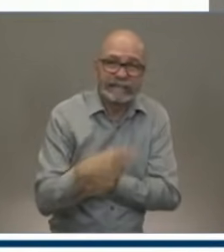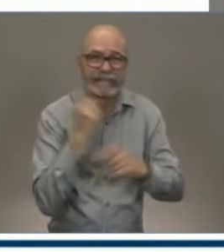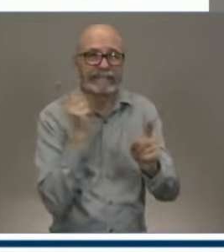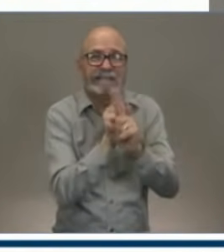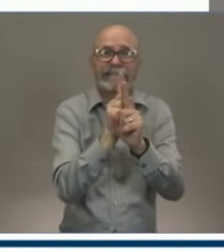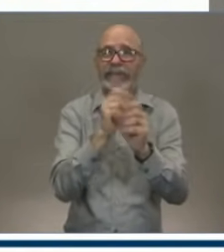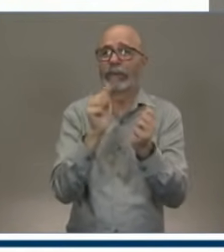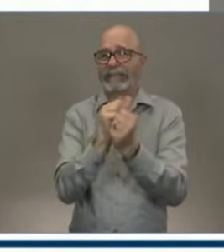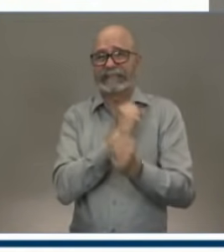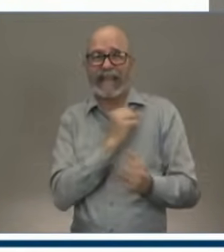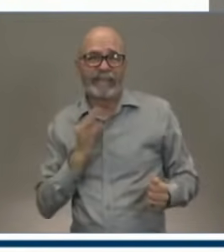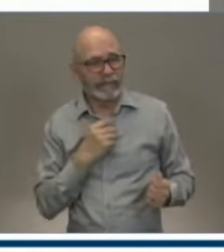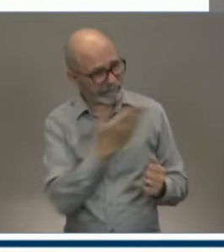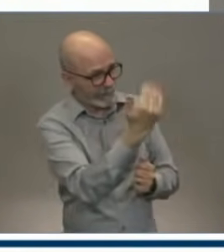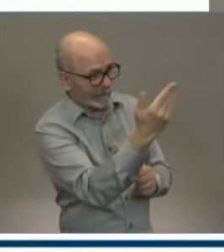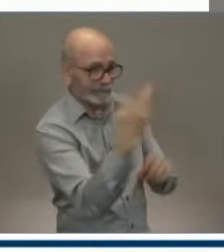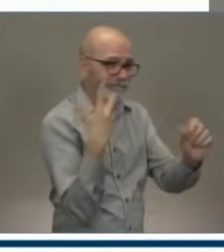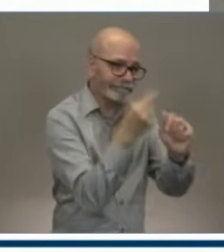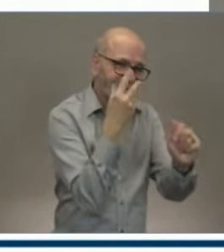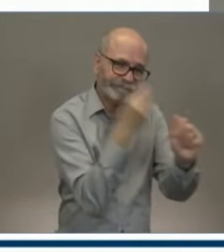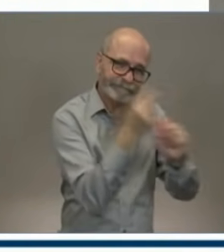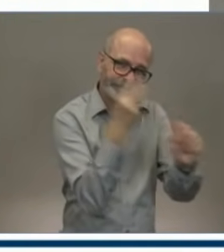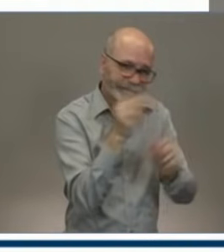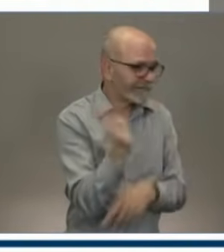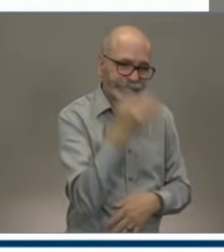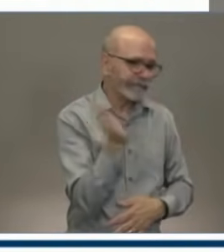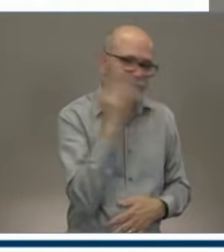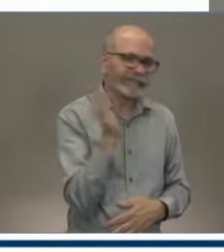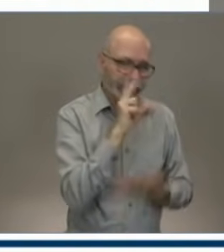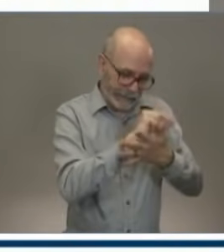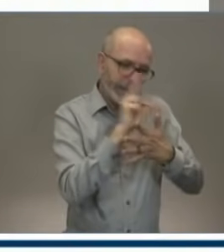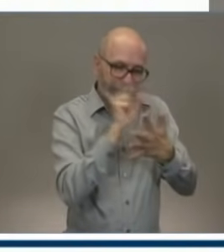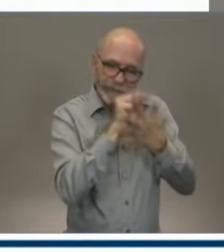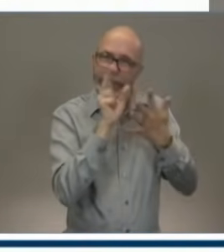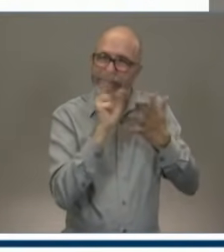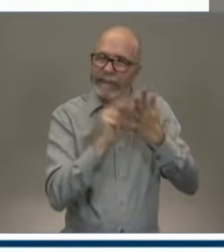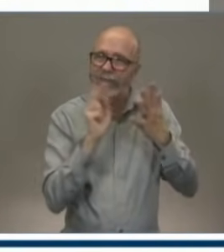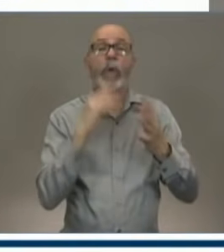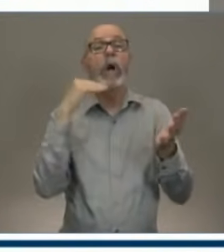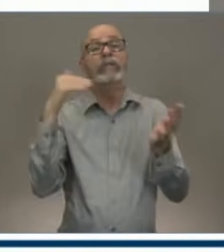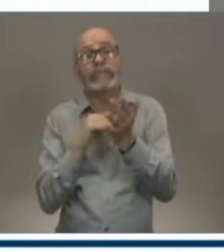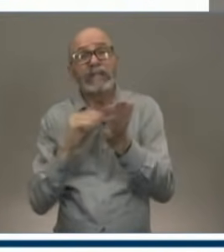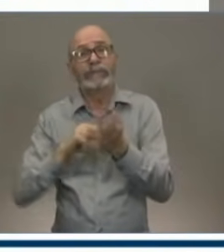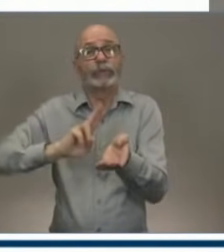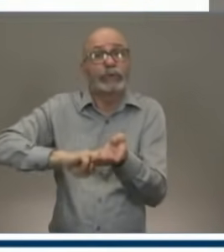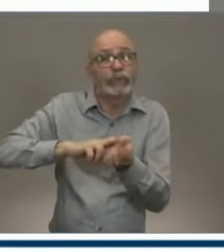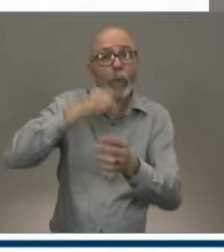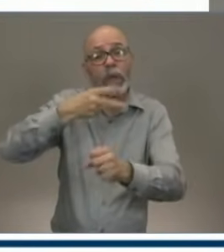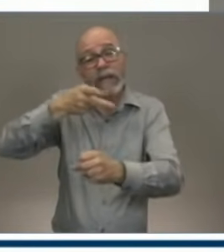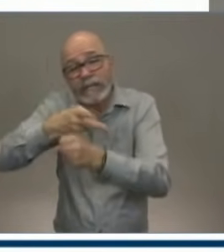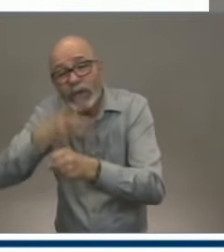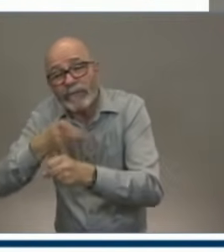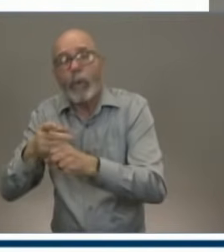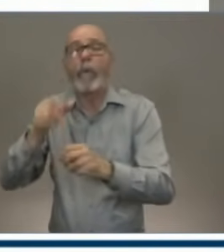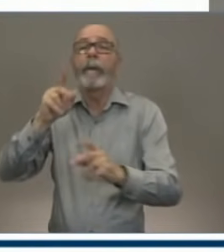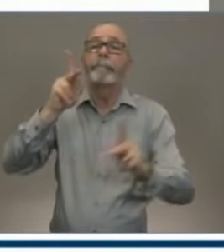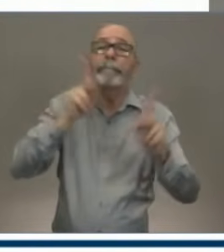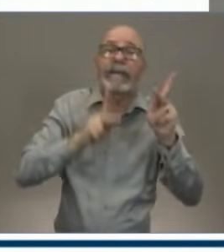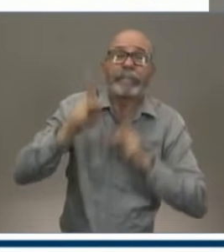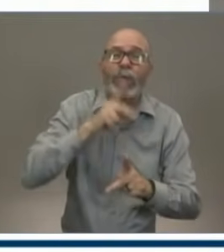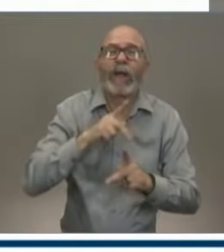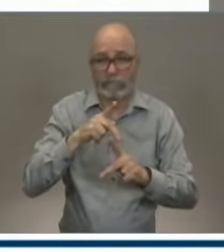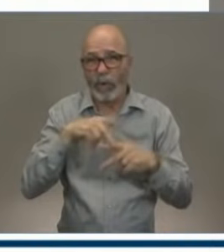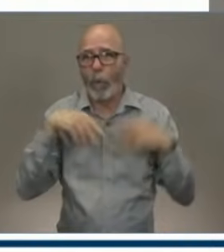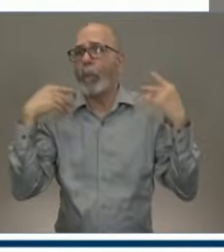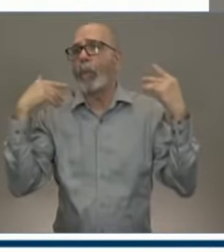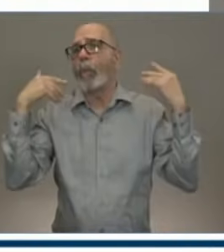immunization could be finished and that all the designated caregivers could be immunized. And they did that on a volunteer basis. So thank you to those physicians